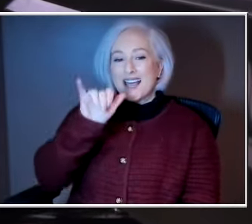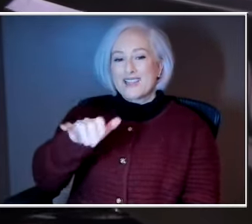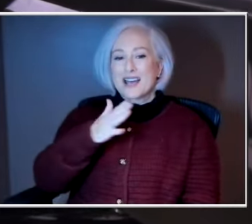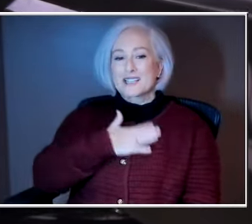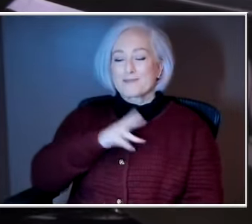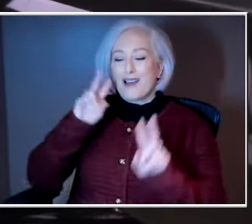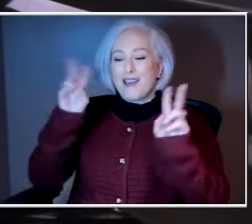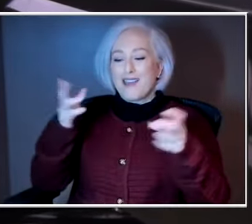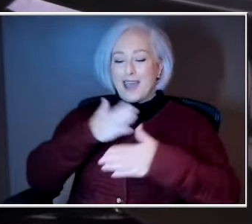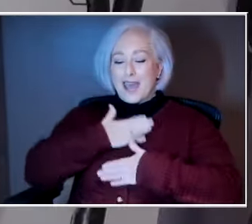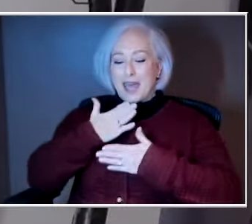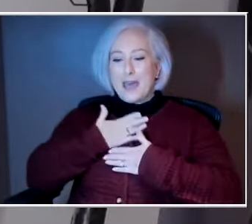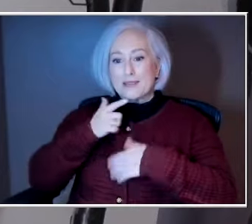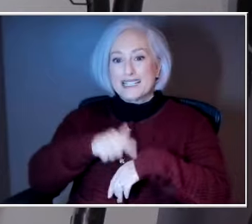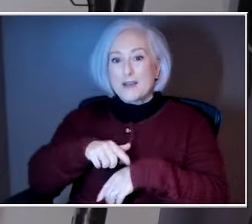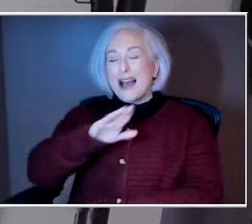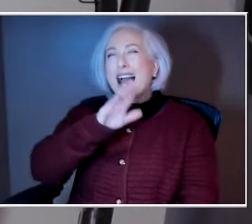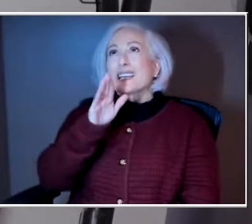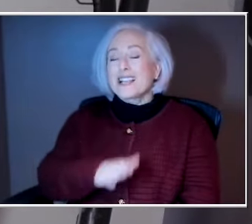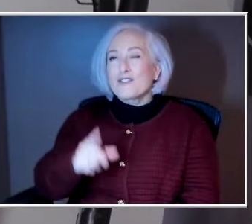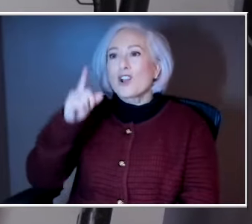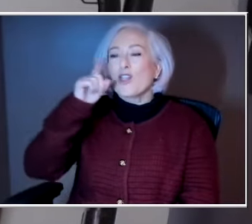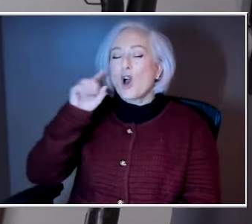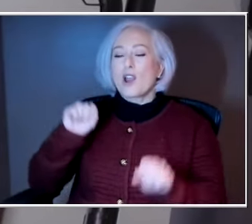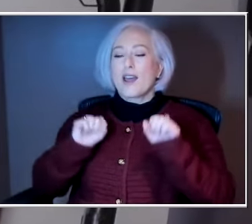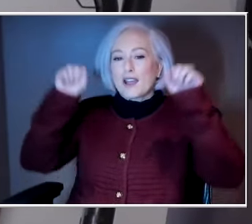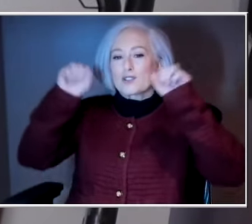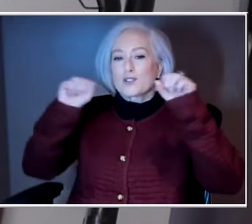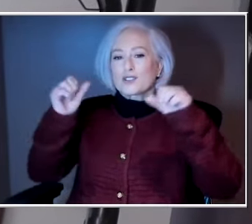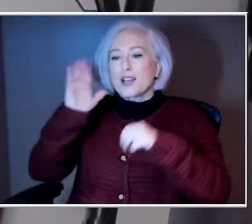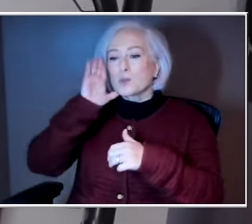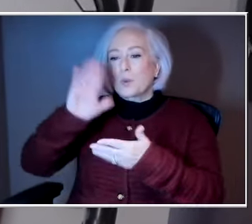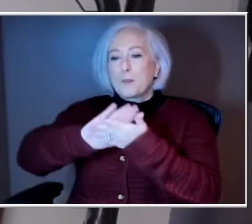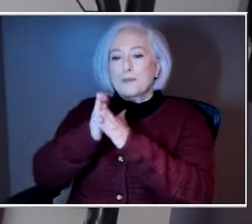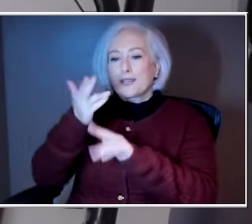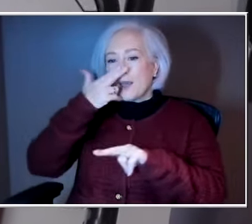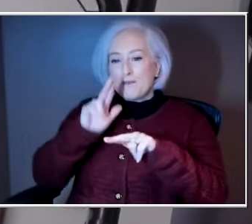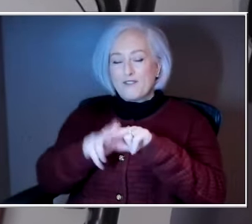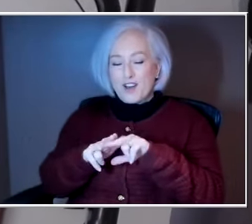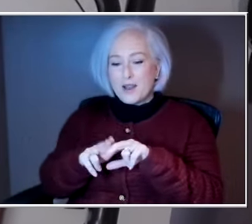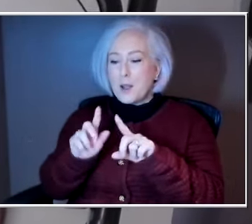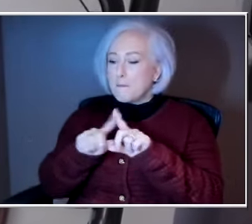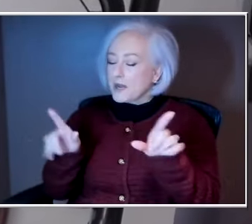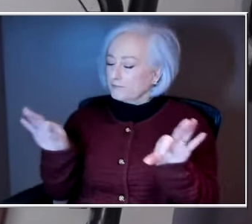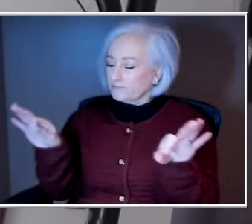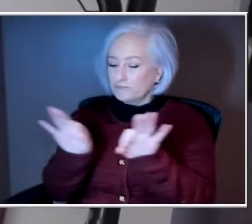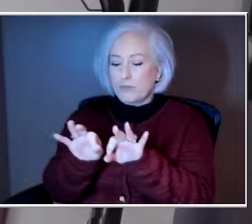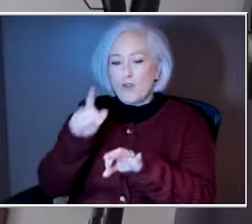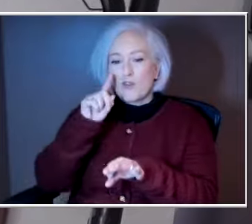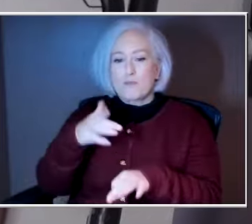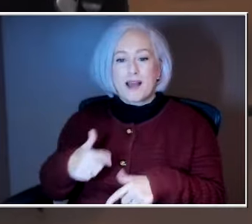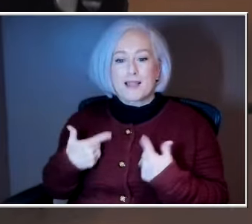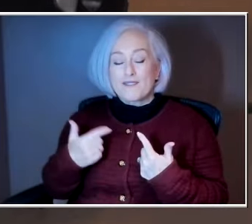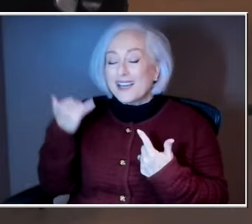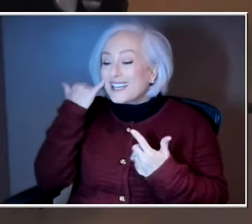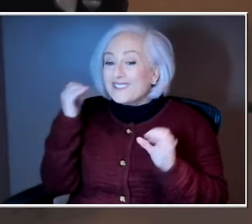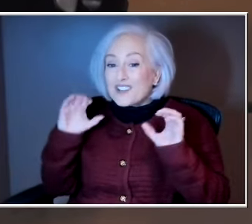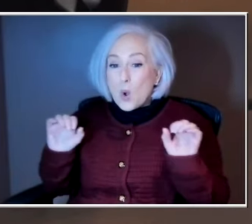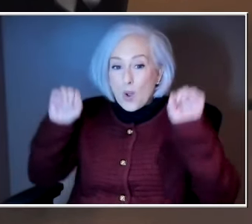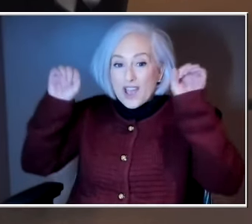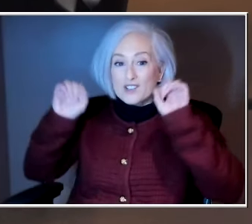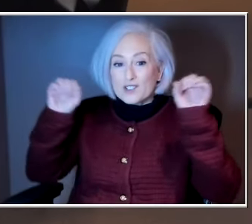never thought that working out would be so much fun and such an integral part of my life now. But if I don't do it, I don't have a good day. I have to get that time in. I